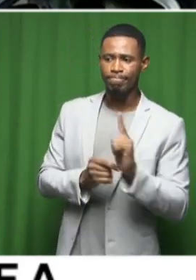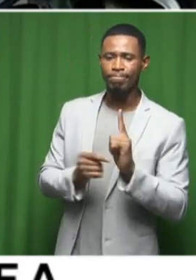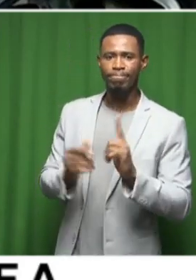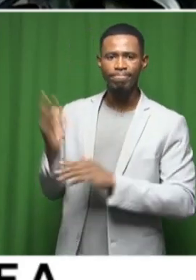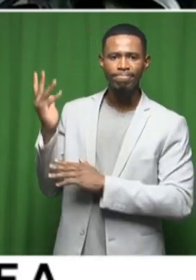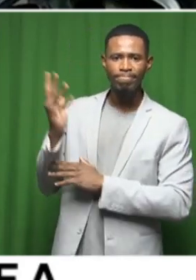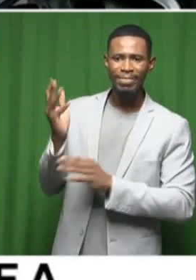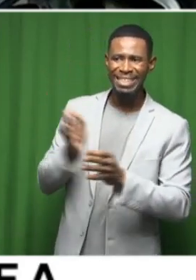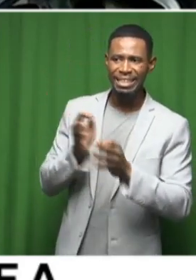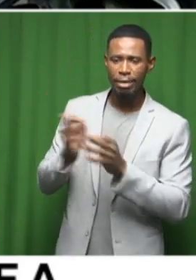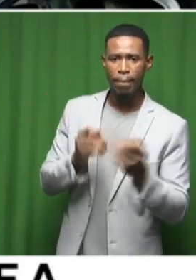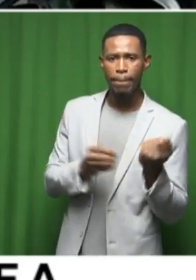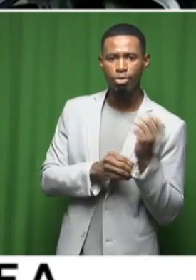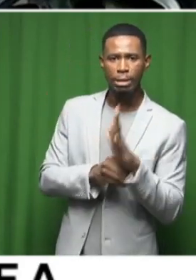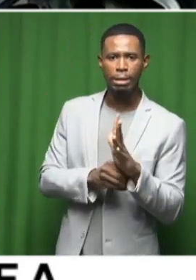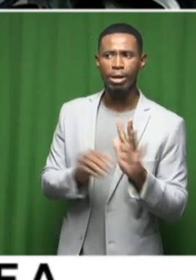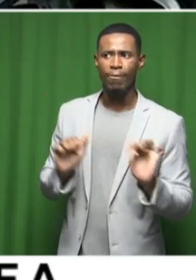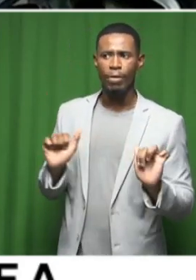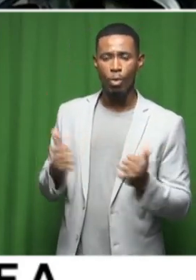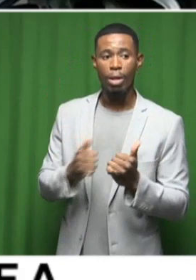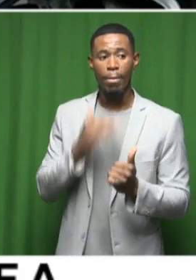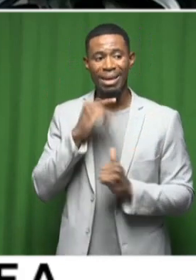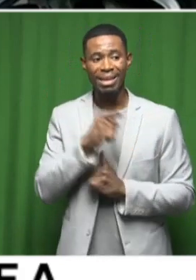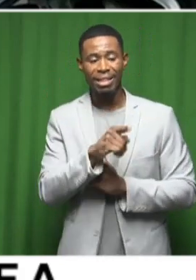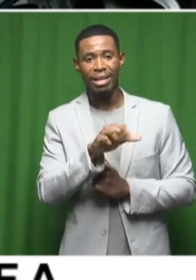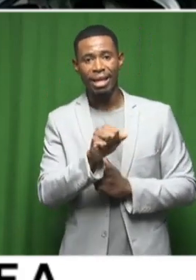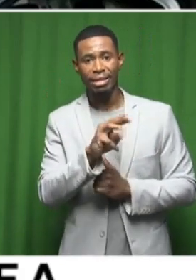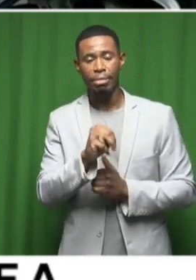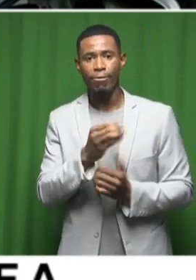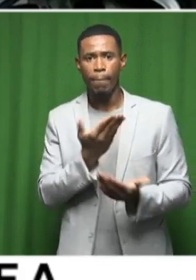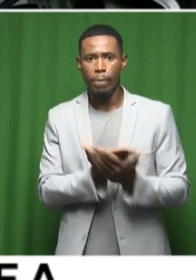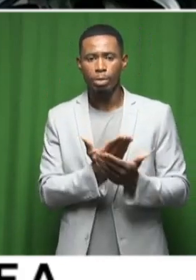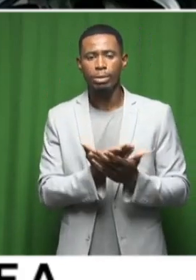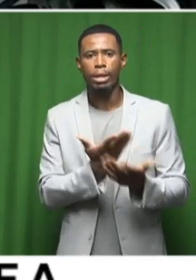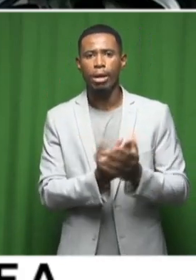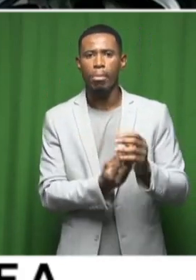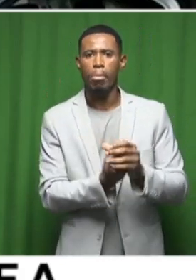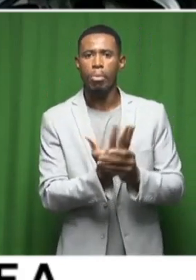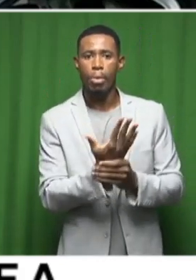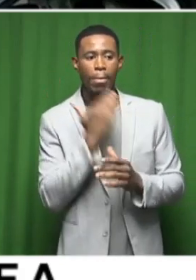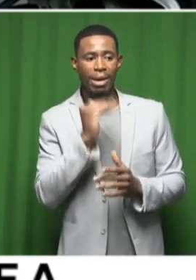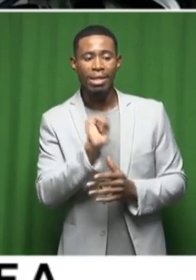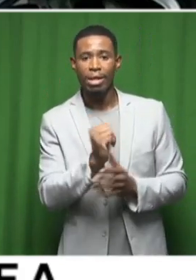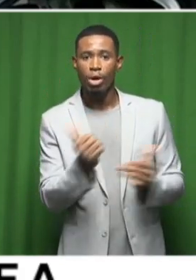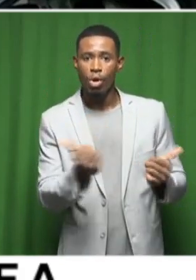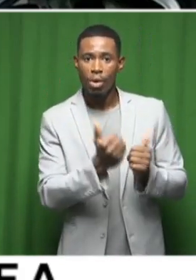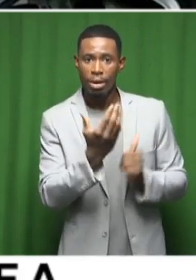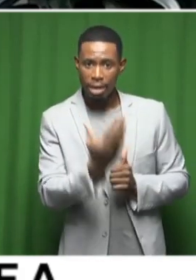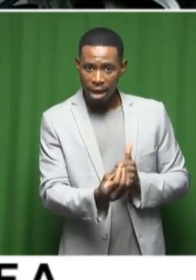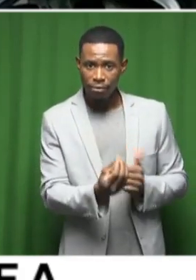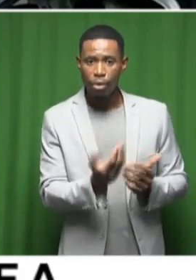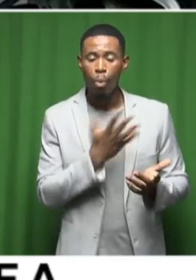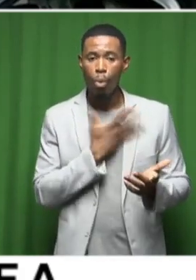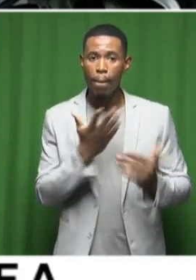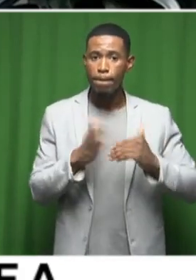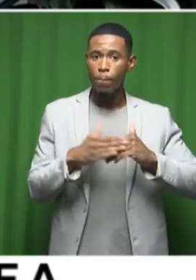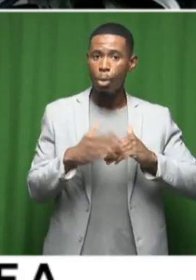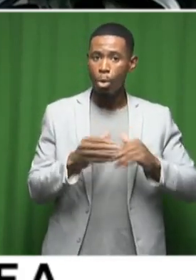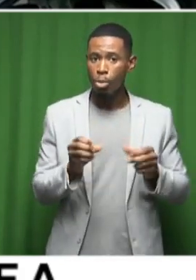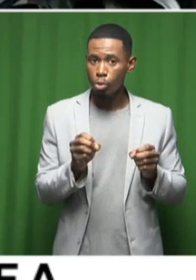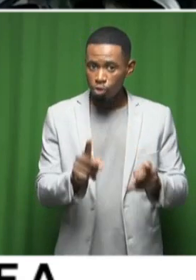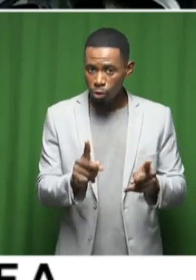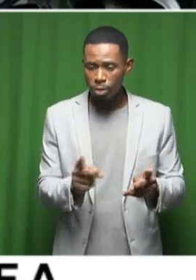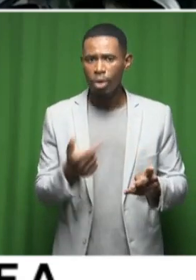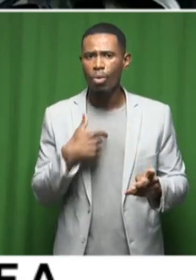kind of SME that's got aspirations to grow, that's really looking to scale up what they have at the moment. And so, of